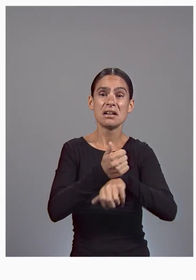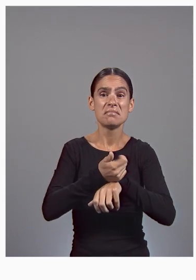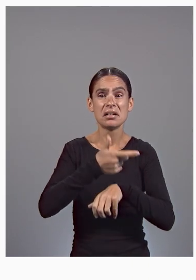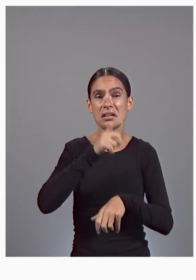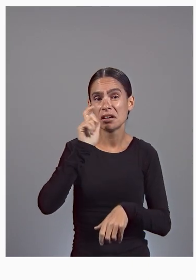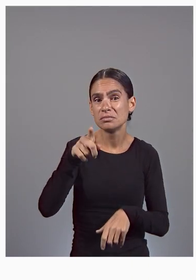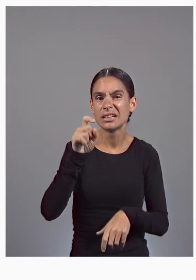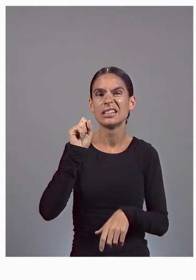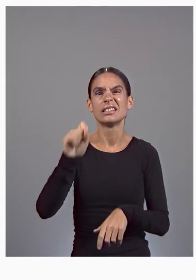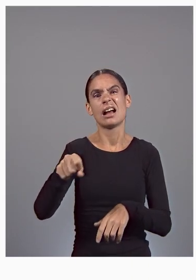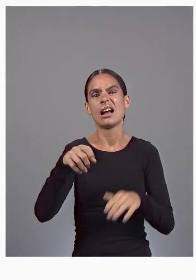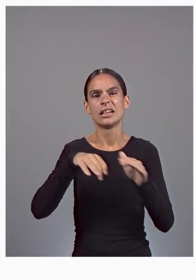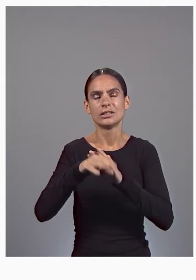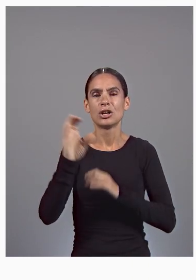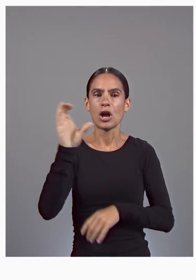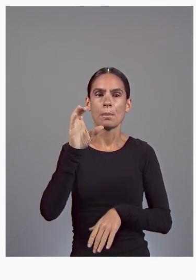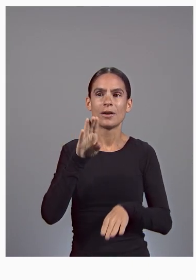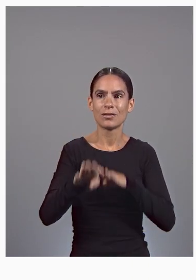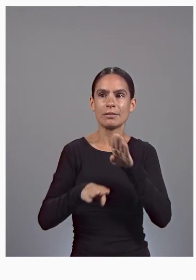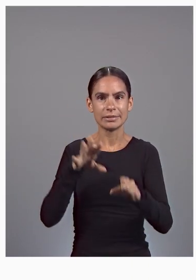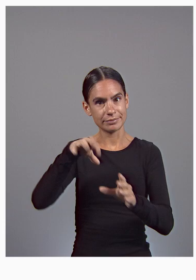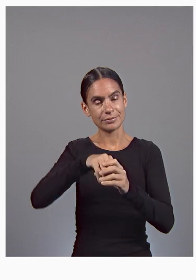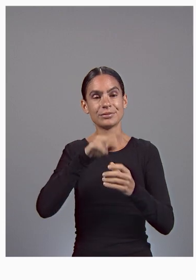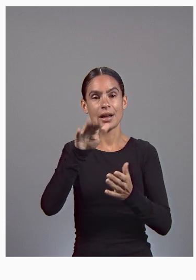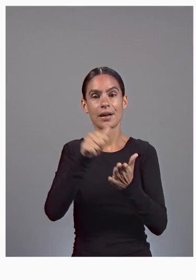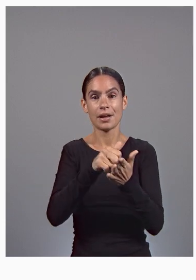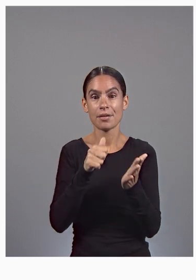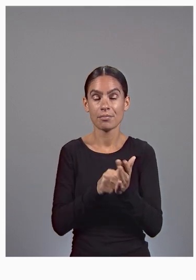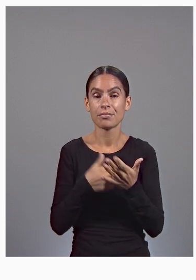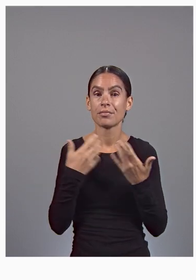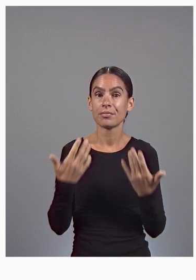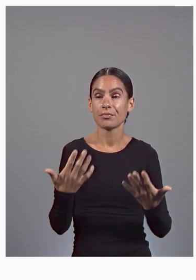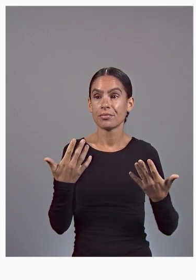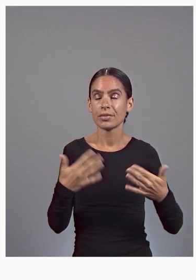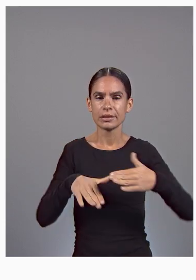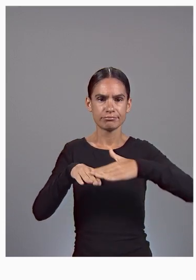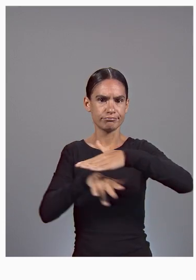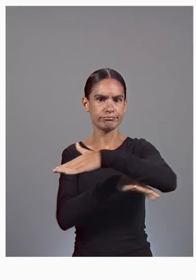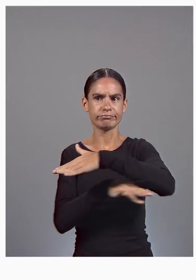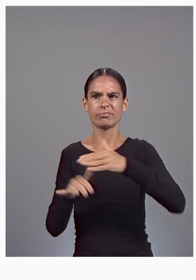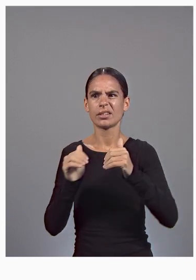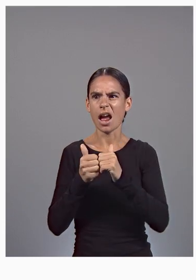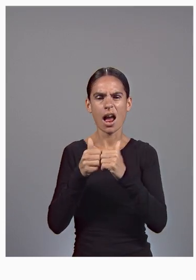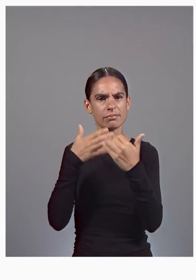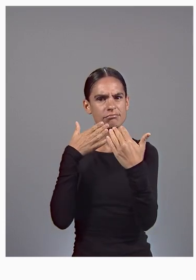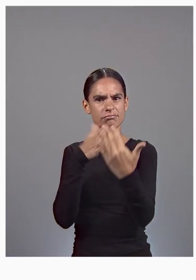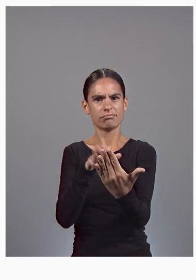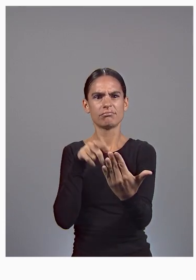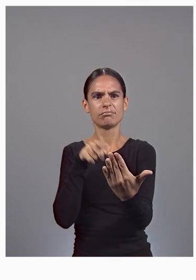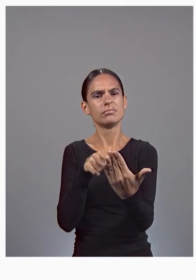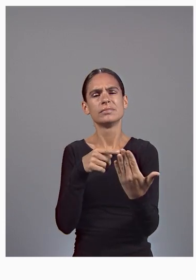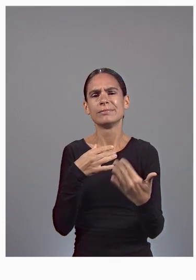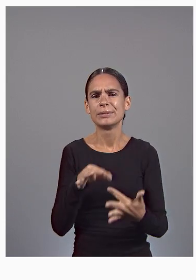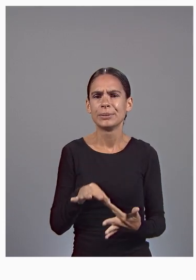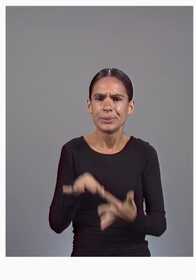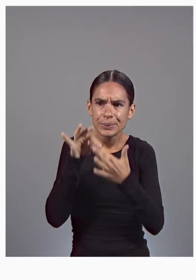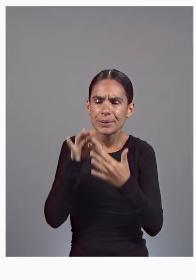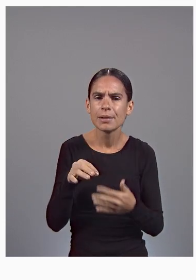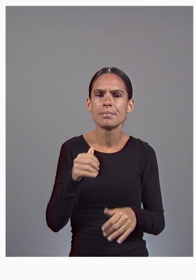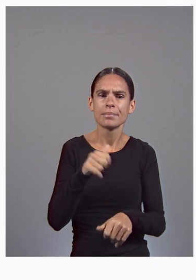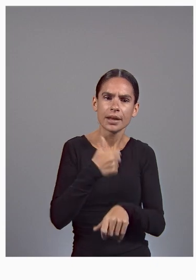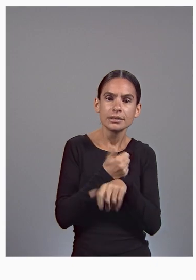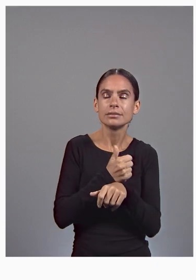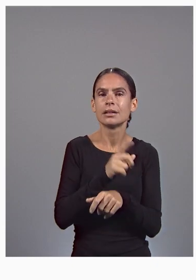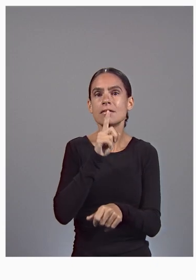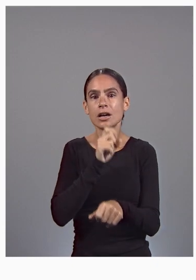account. The underlying methodology is quite unique and is based on actual measurements of the